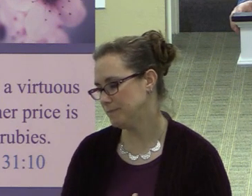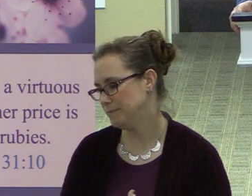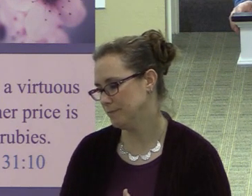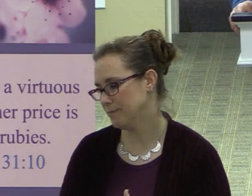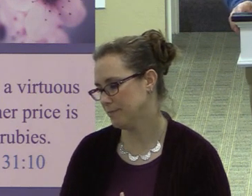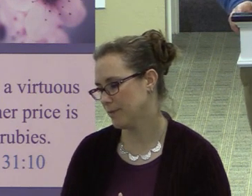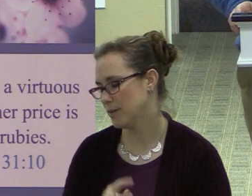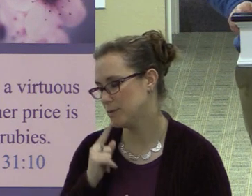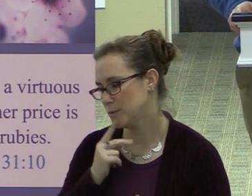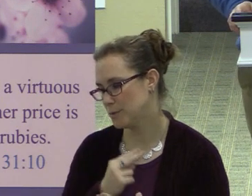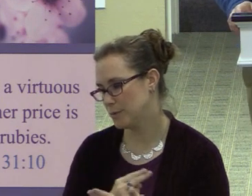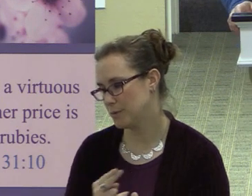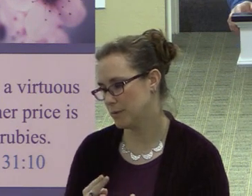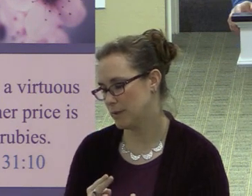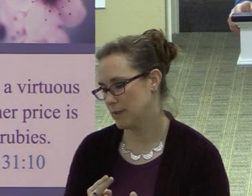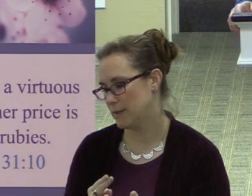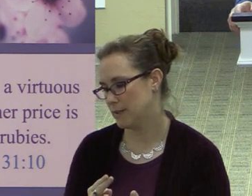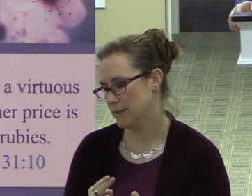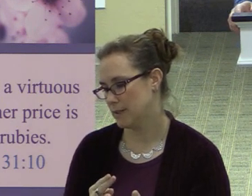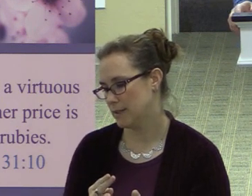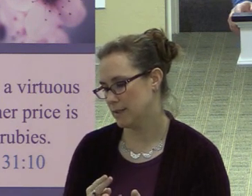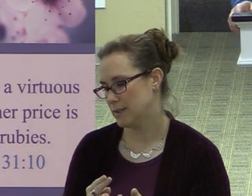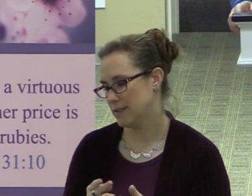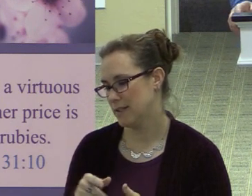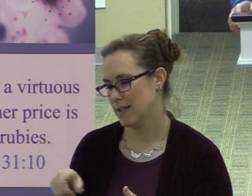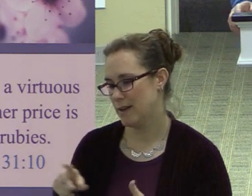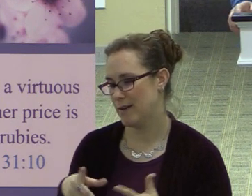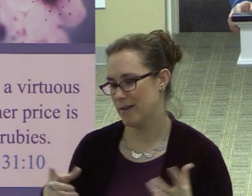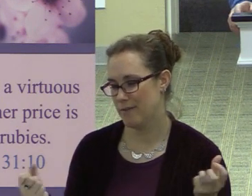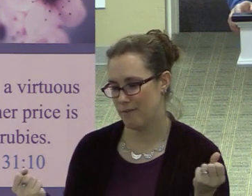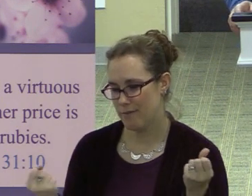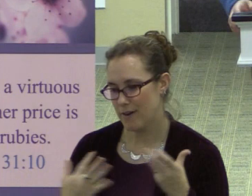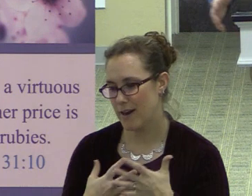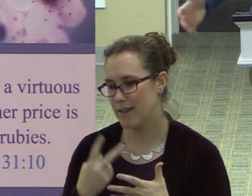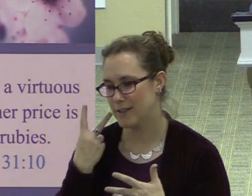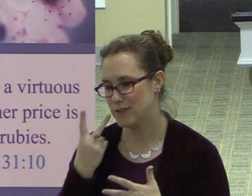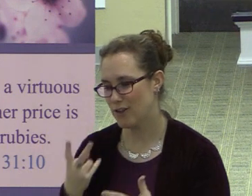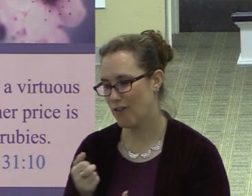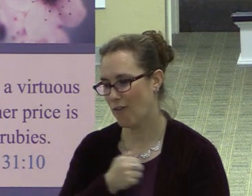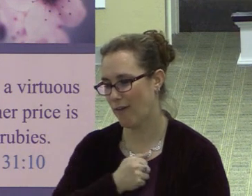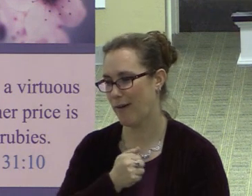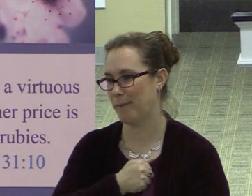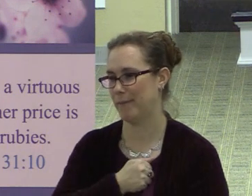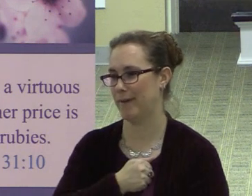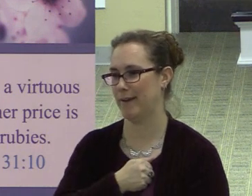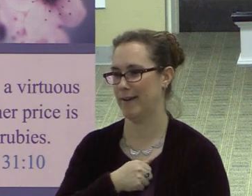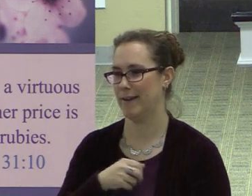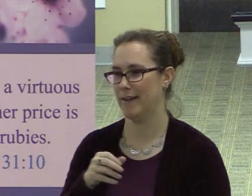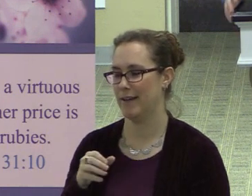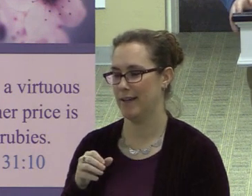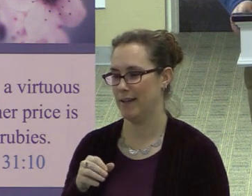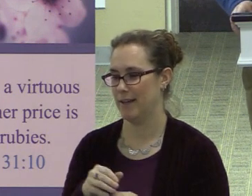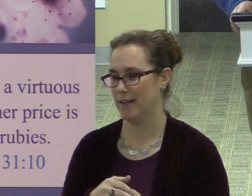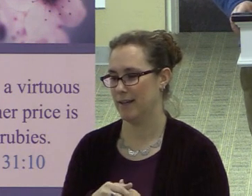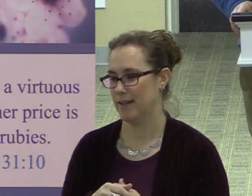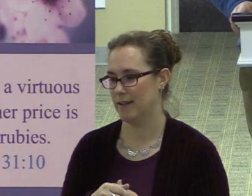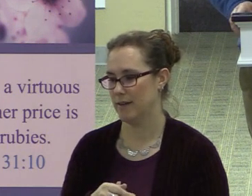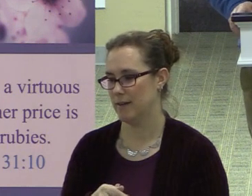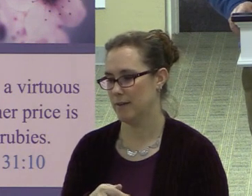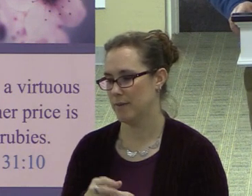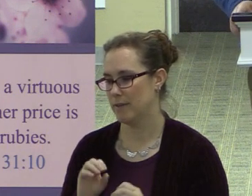The truth was, even though they were afraid, they saw the army, the Lord led them in with nothing taking